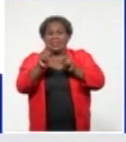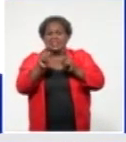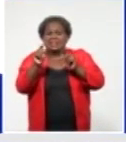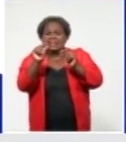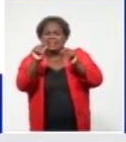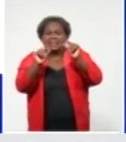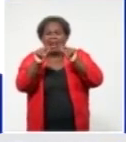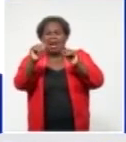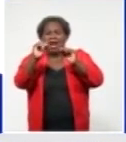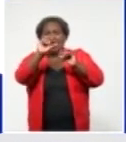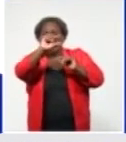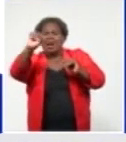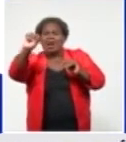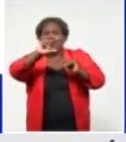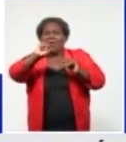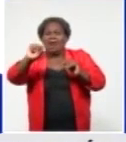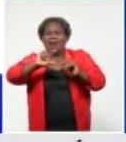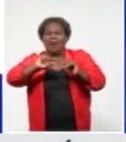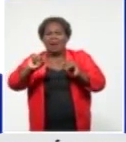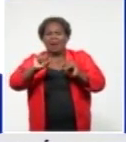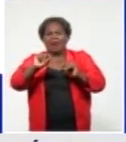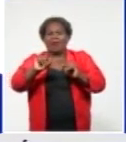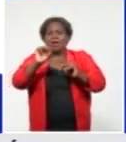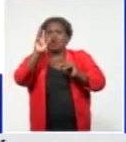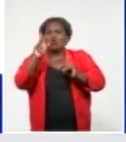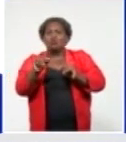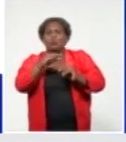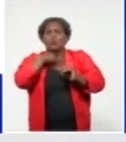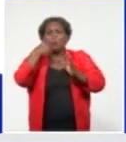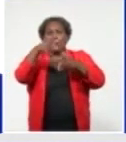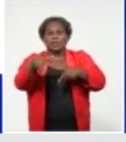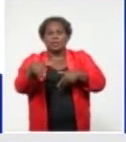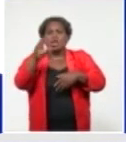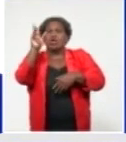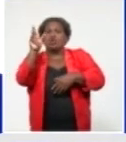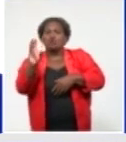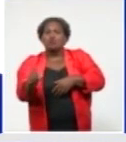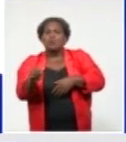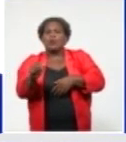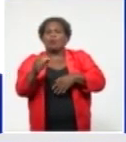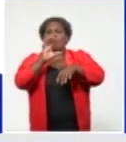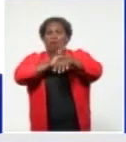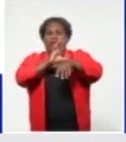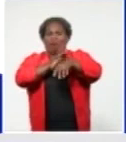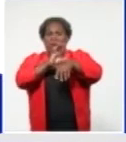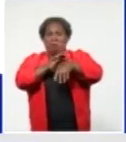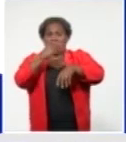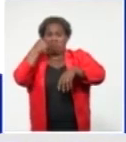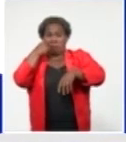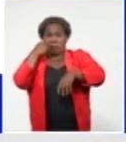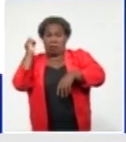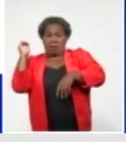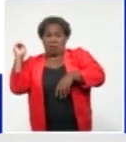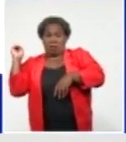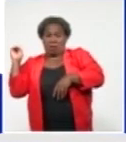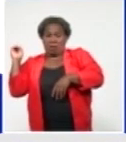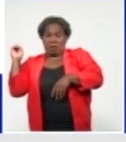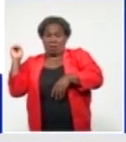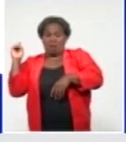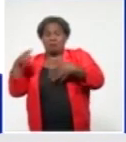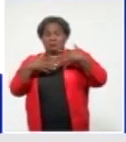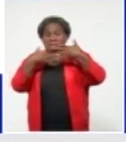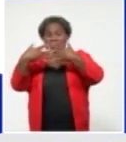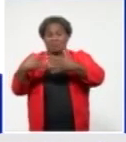continent, since there have been more COVID-19 related deaths than the ones caused by Ebola disease.